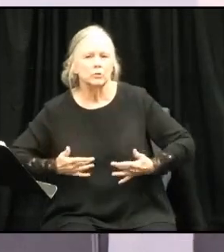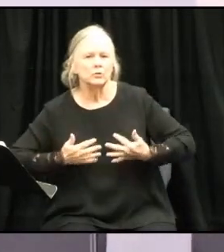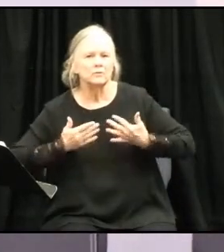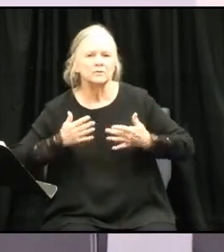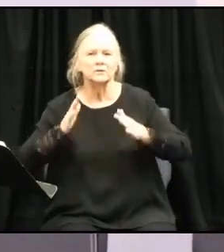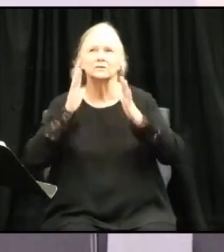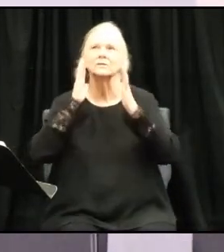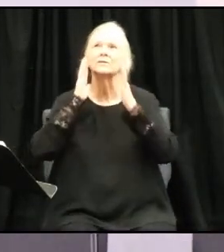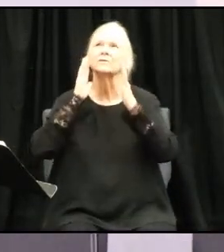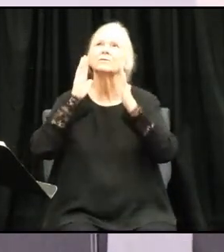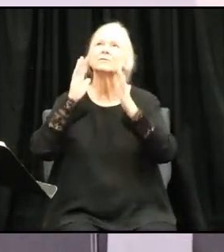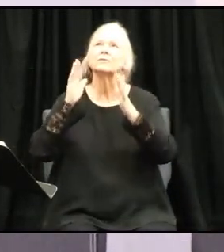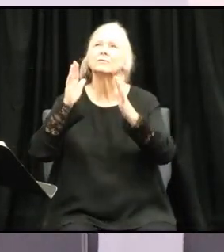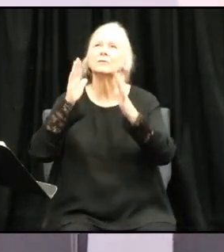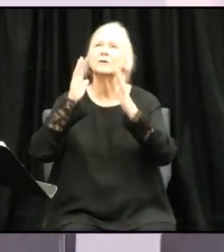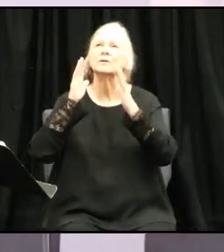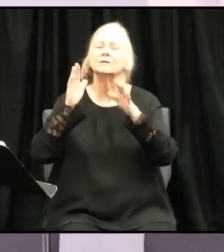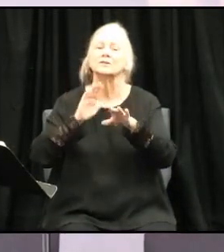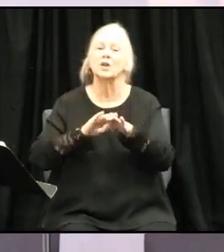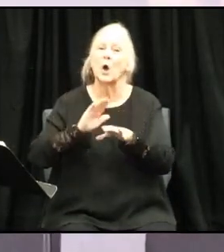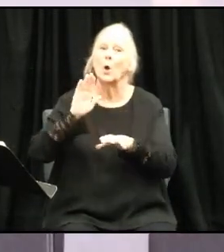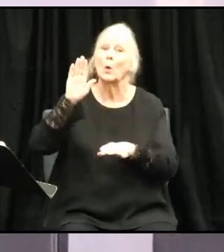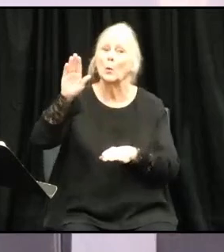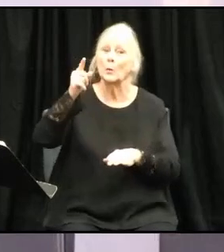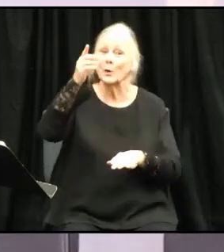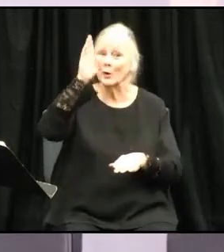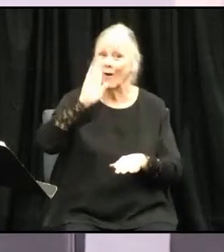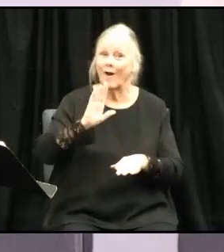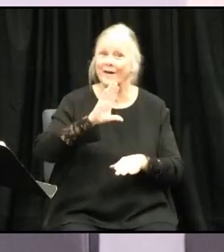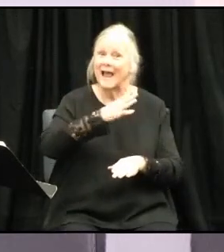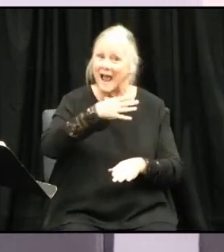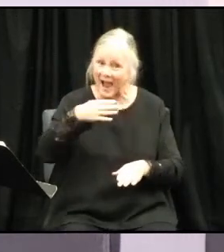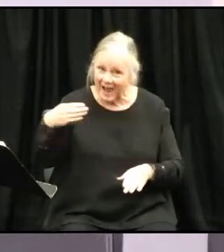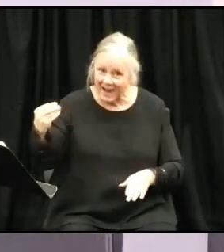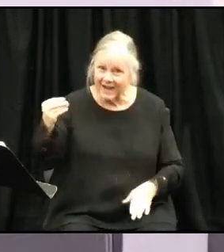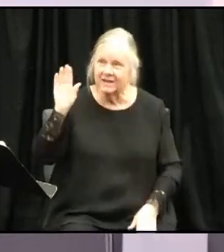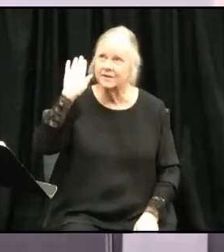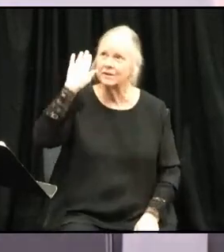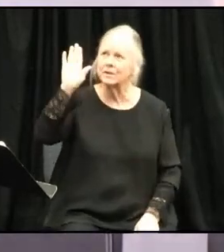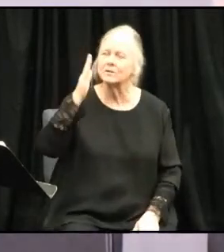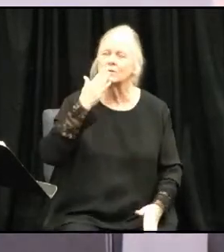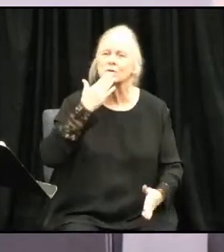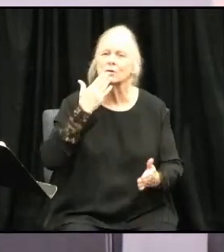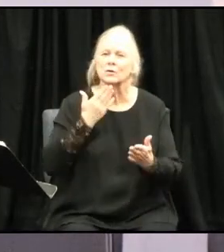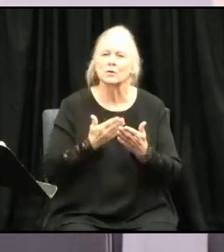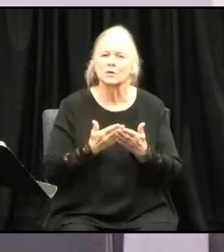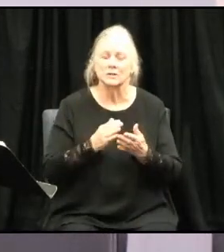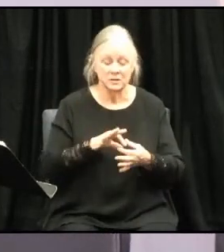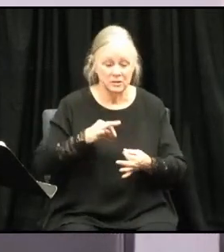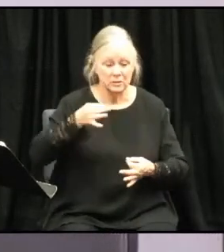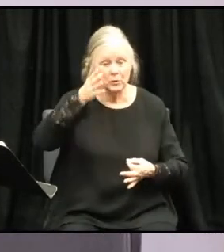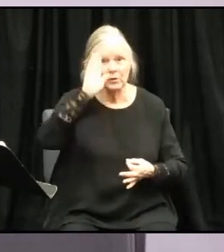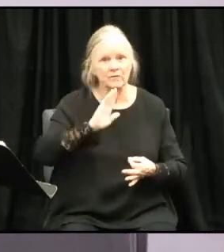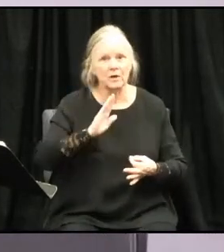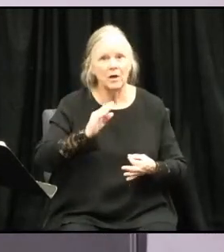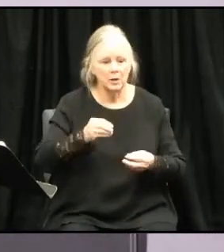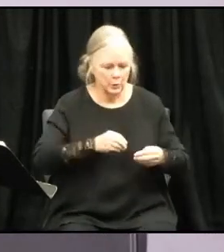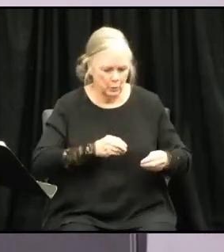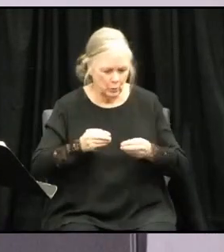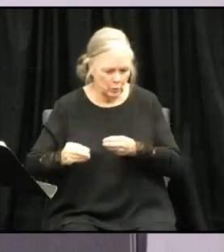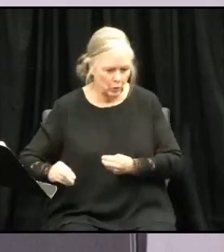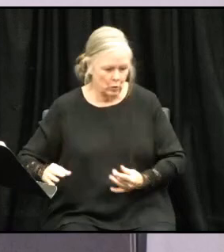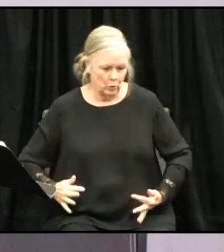God and His goodness, the Spirit of God moves us to worship Him, to even celebrate Him and